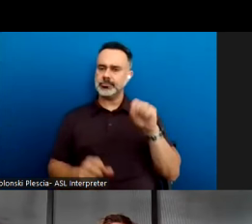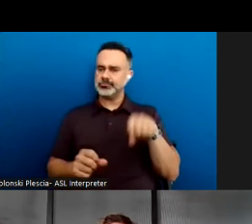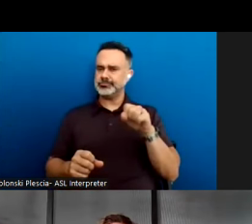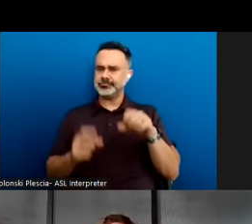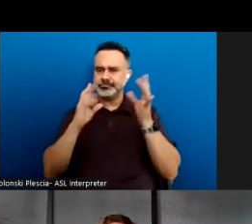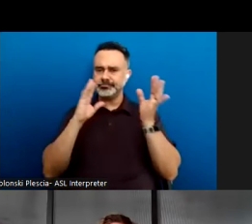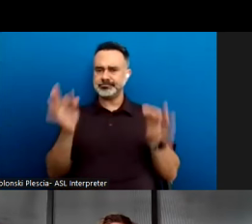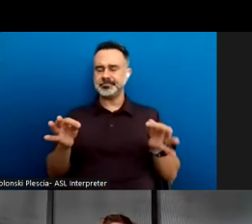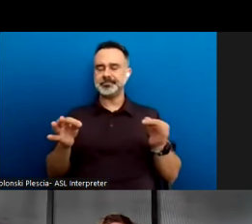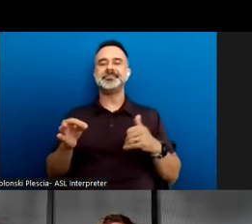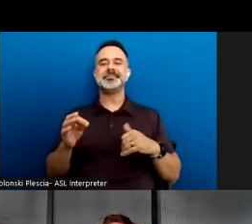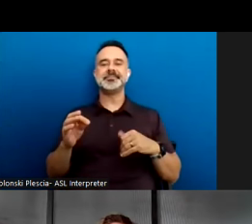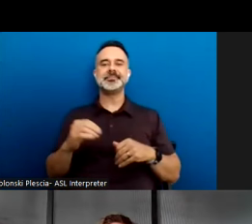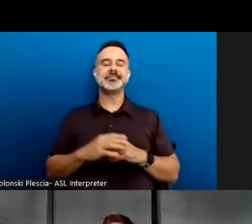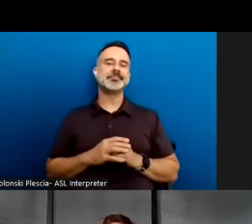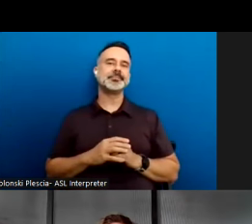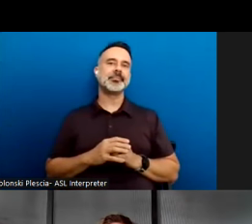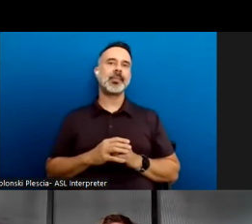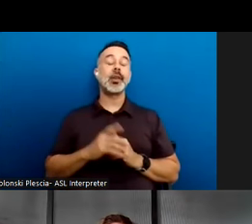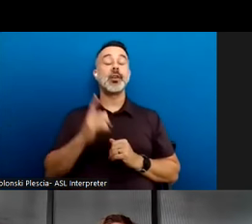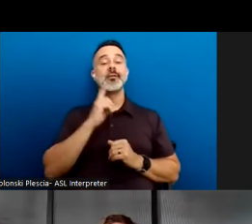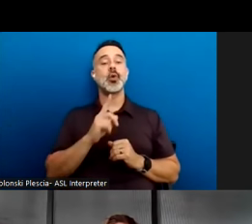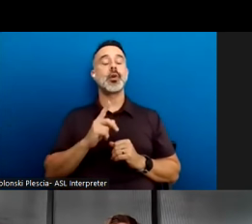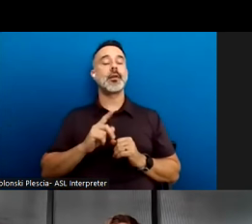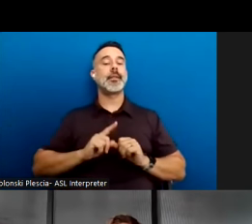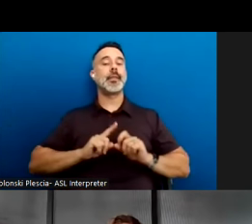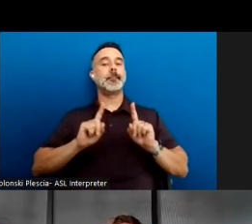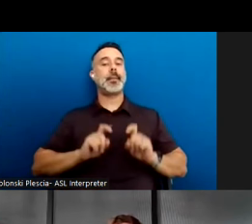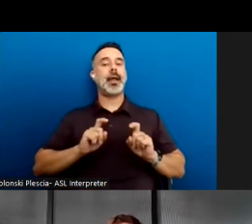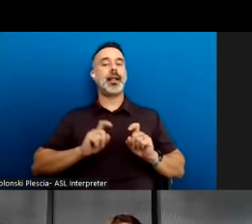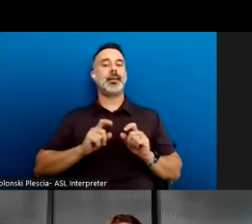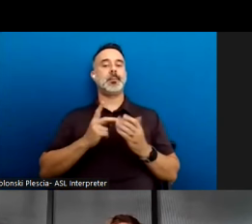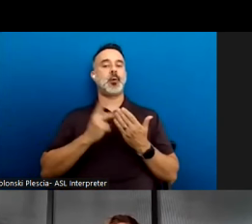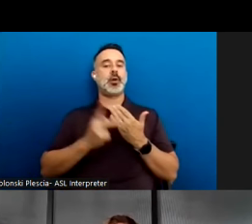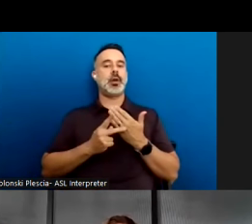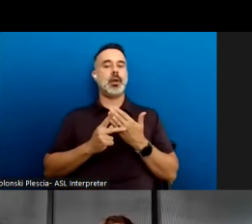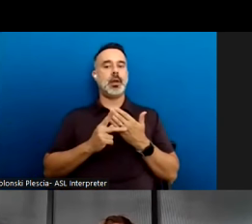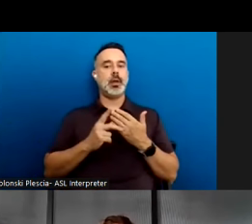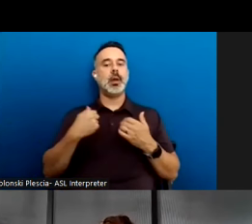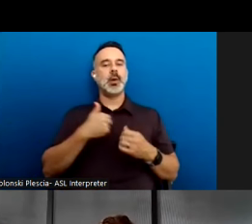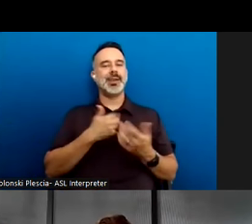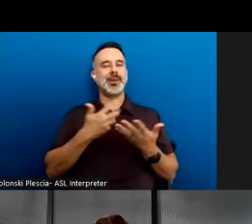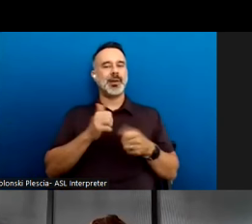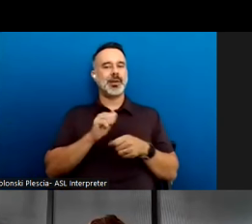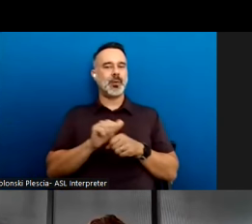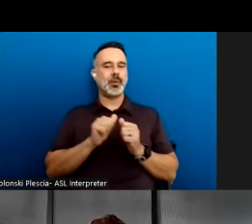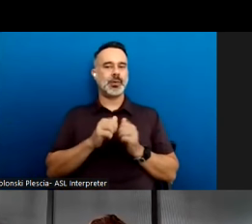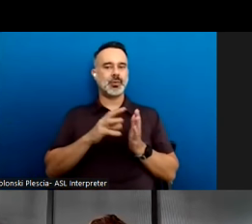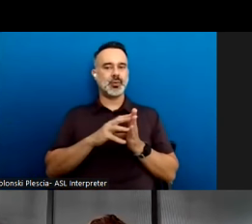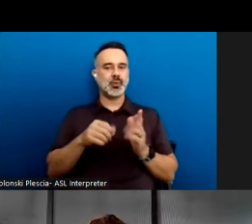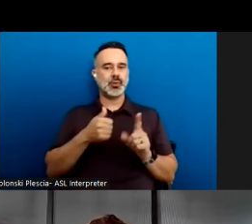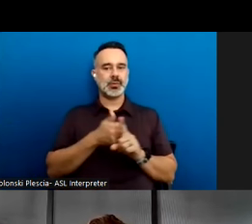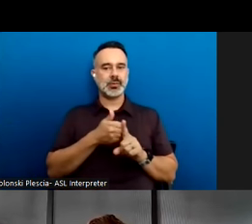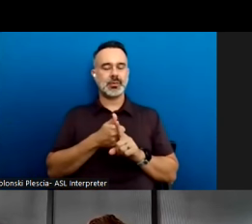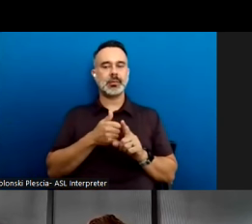Excuse me. So for the pilot program, we specifically wanted to work with the students who were going